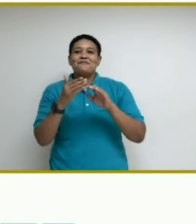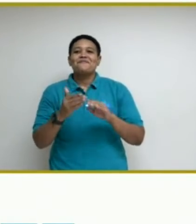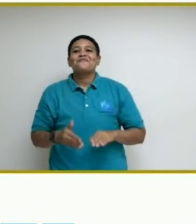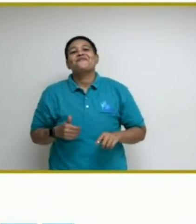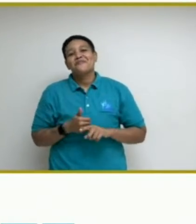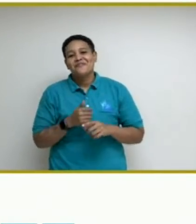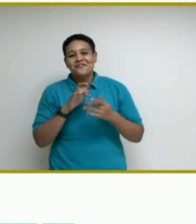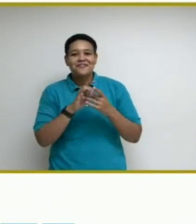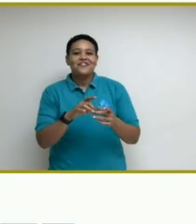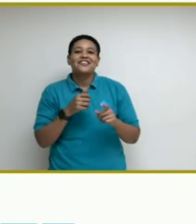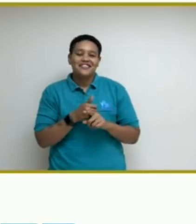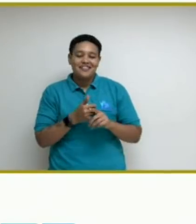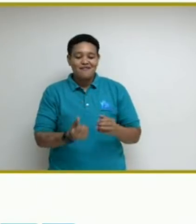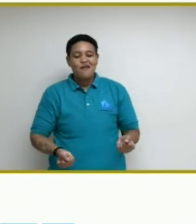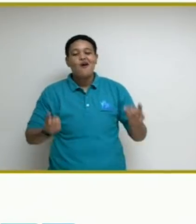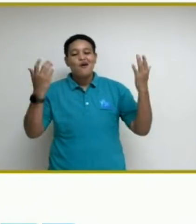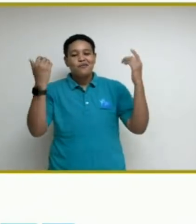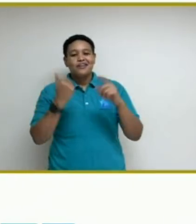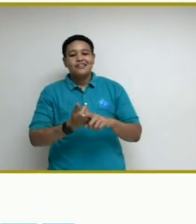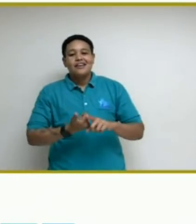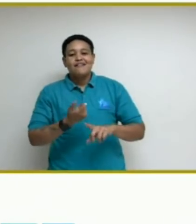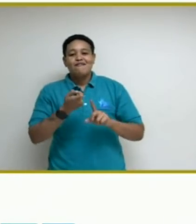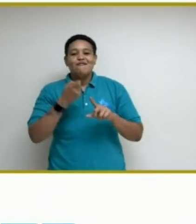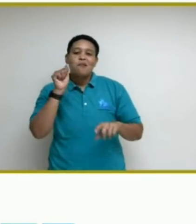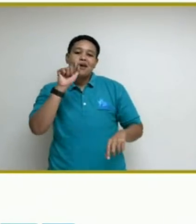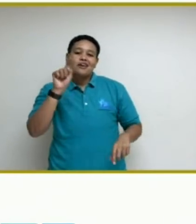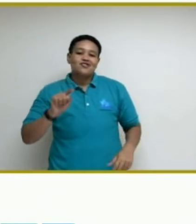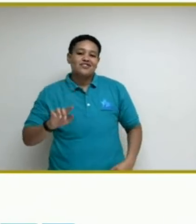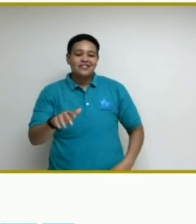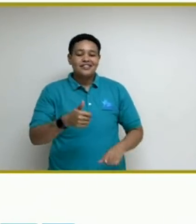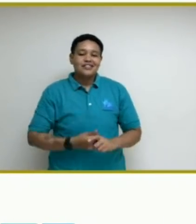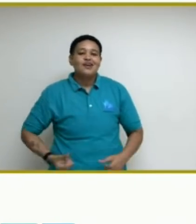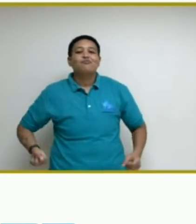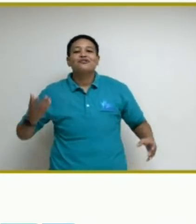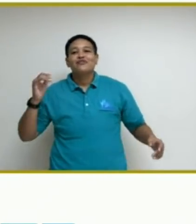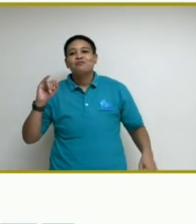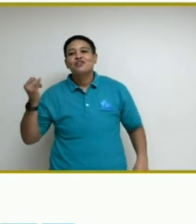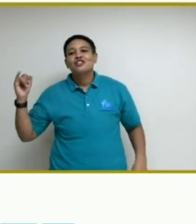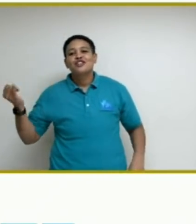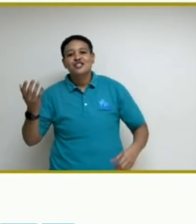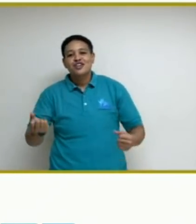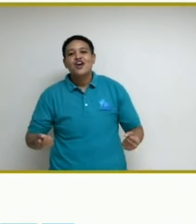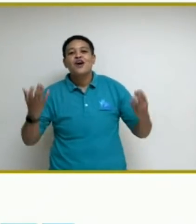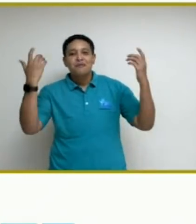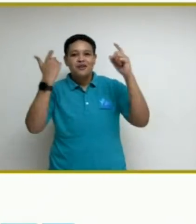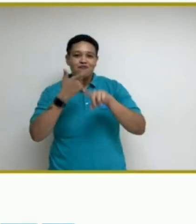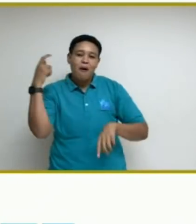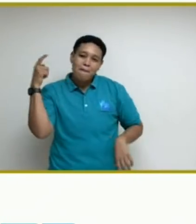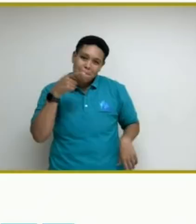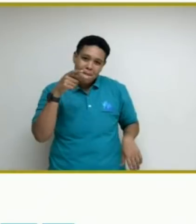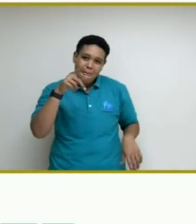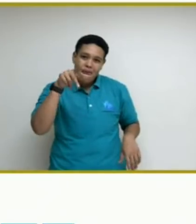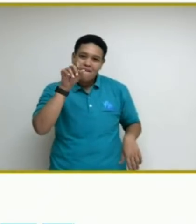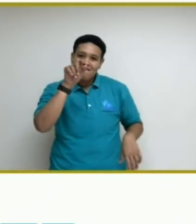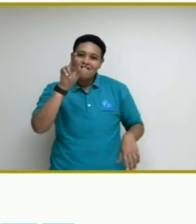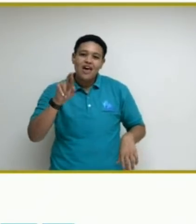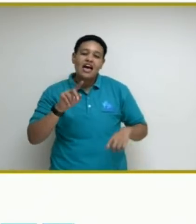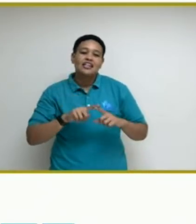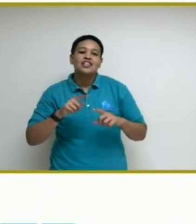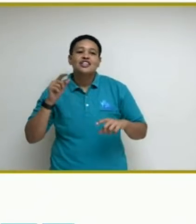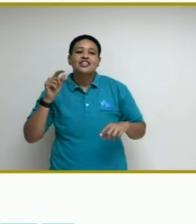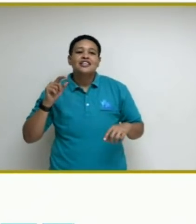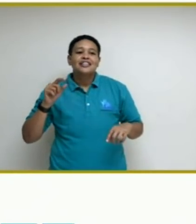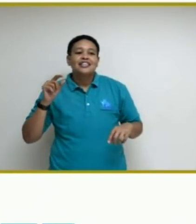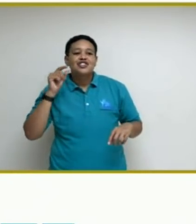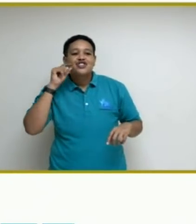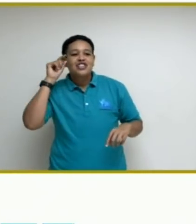terms of how many from the AstraZeneca, how many from the Johnson & Johnson, how many from the Pfizer, the gender of